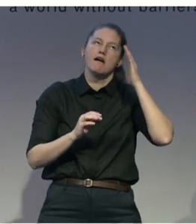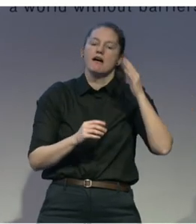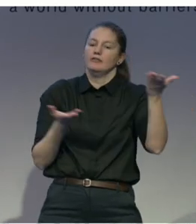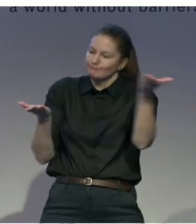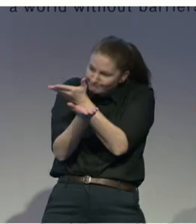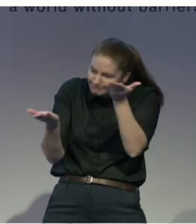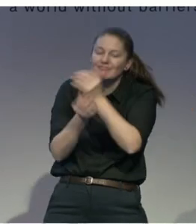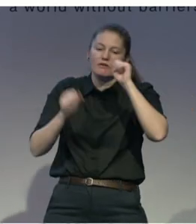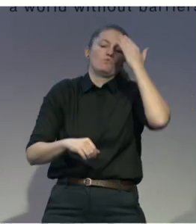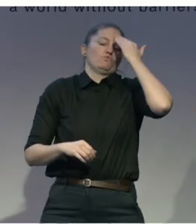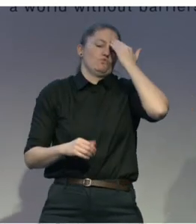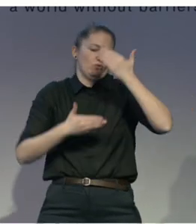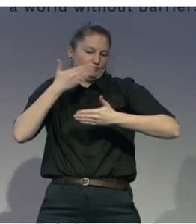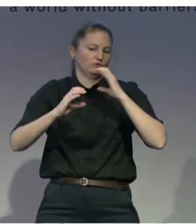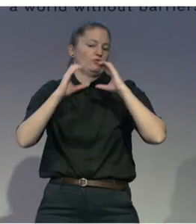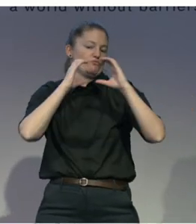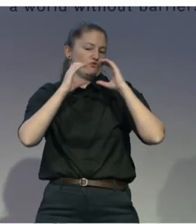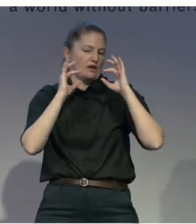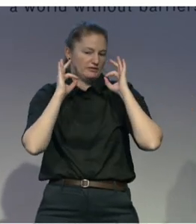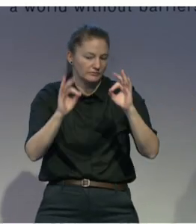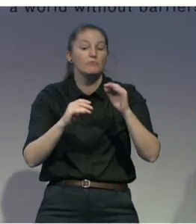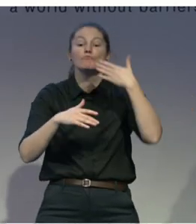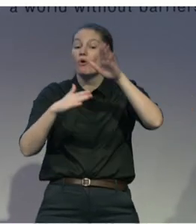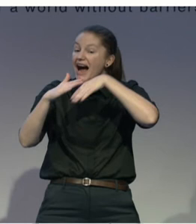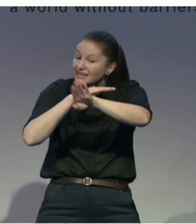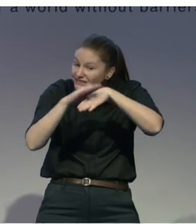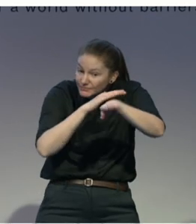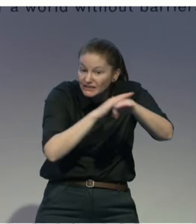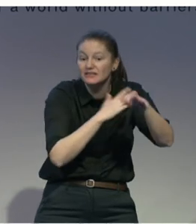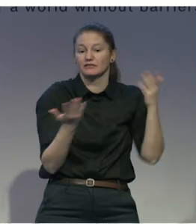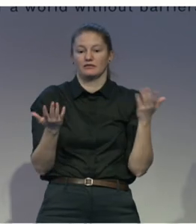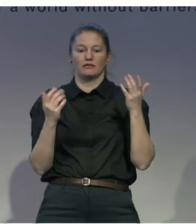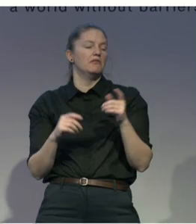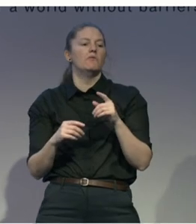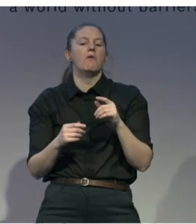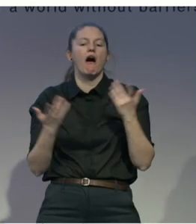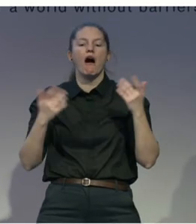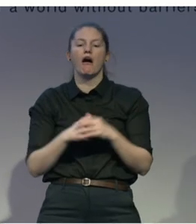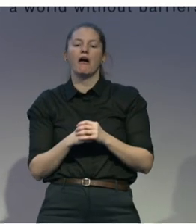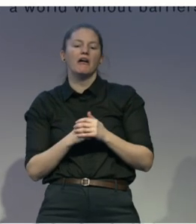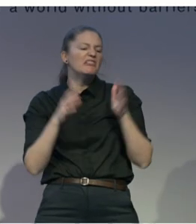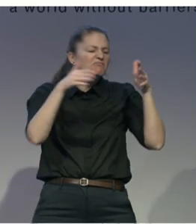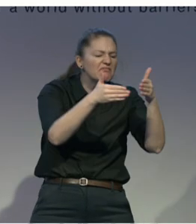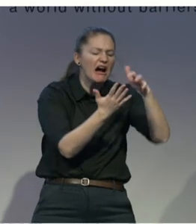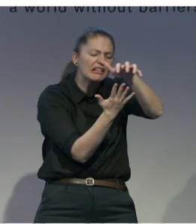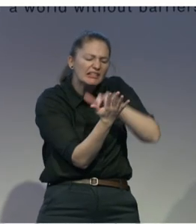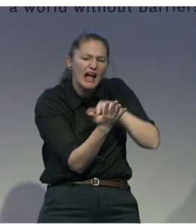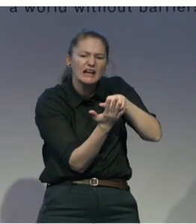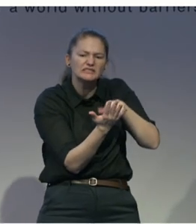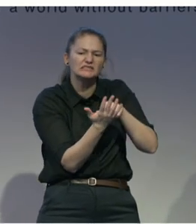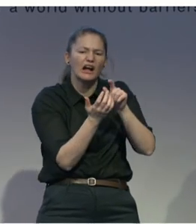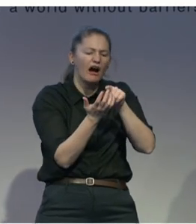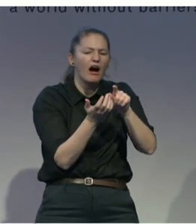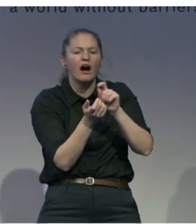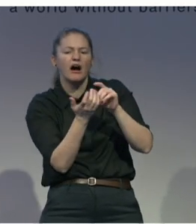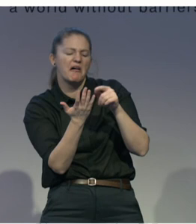more accessible, but not only require adapted text, they are being trained to be an easier to read text